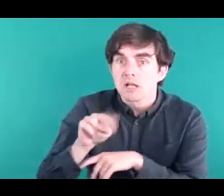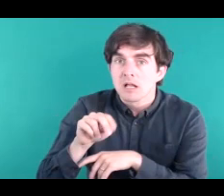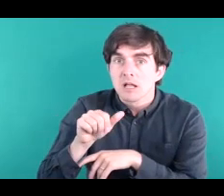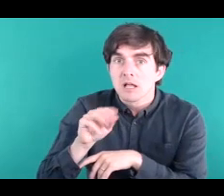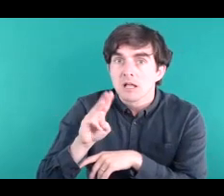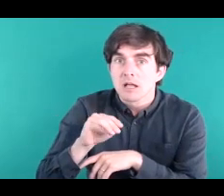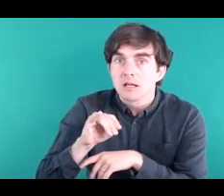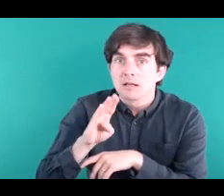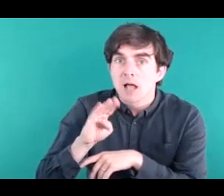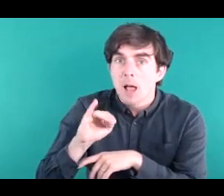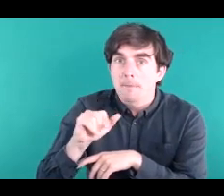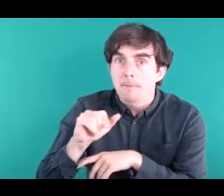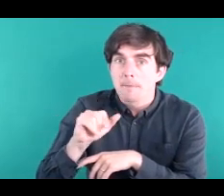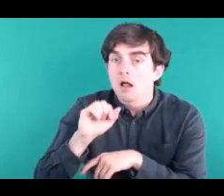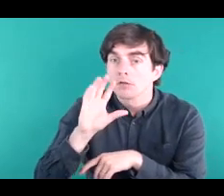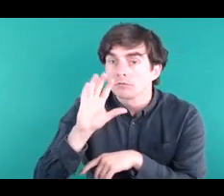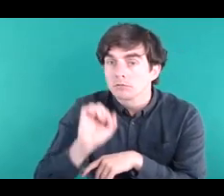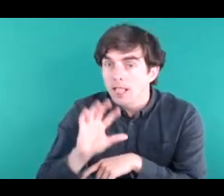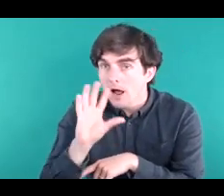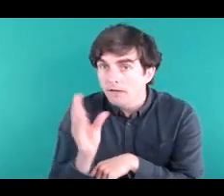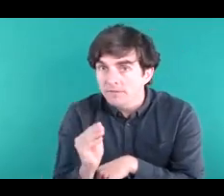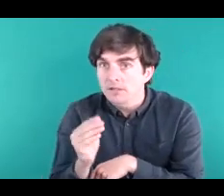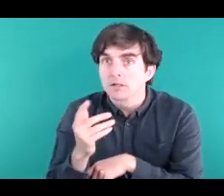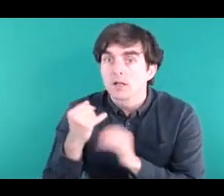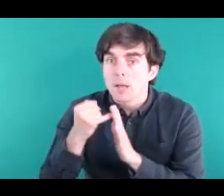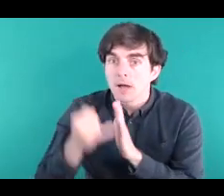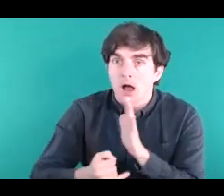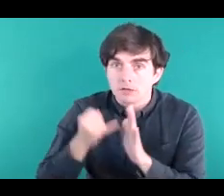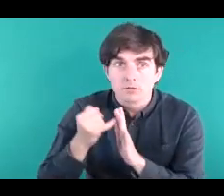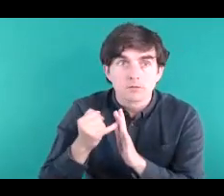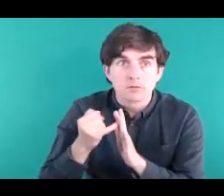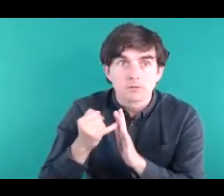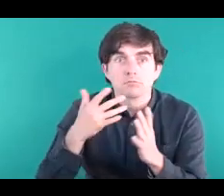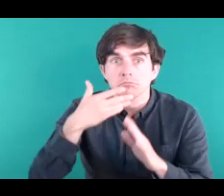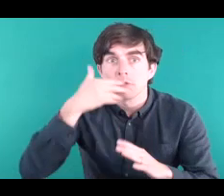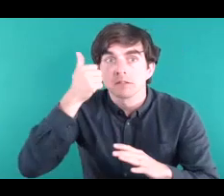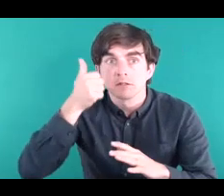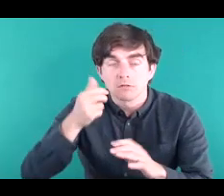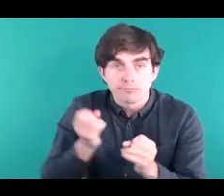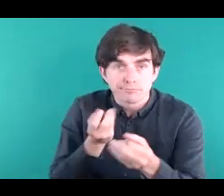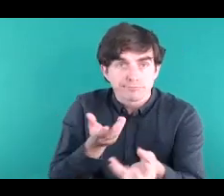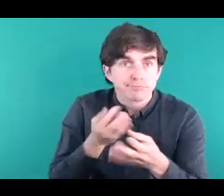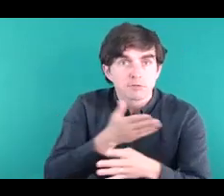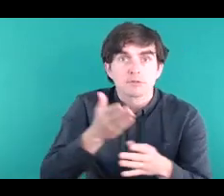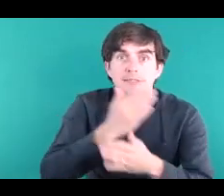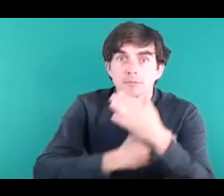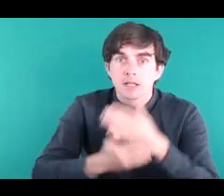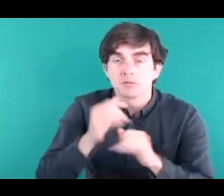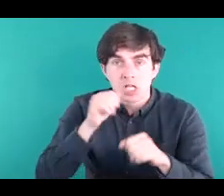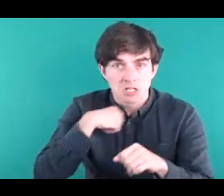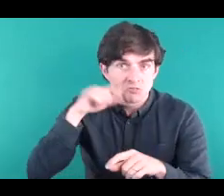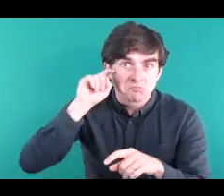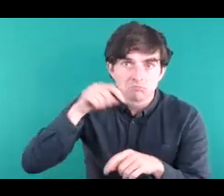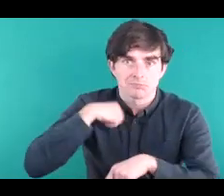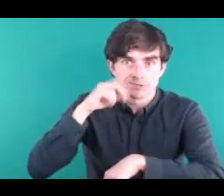which will share with us the experience of mainstreaming disability in the support provided by the help desk, and maybe some of